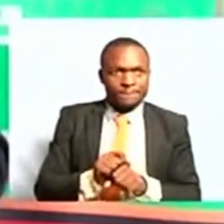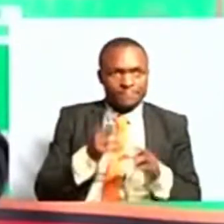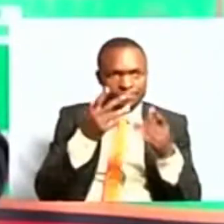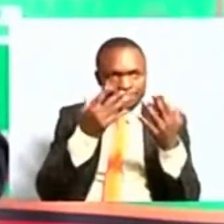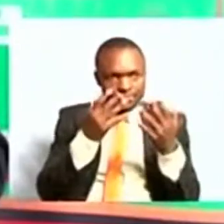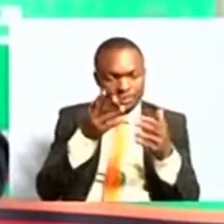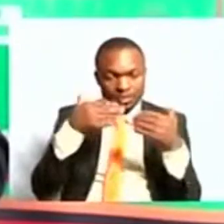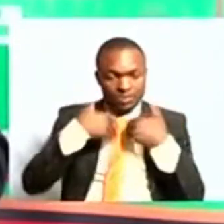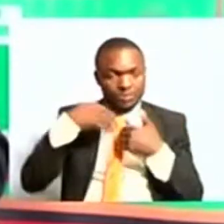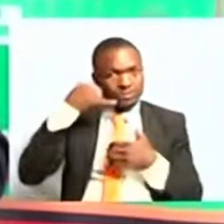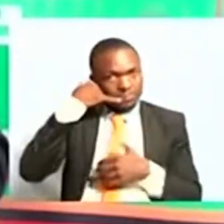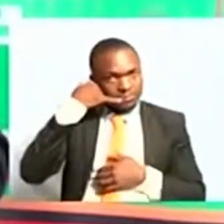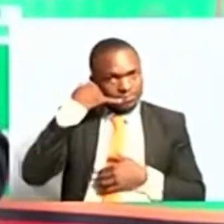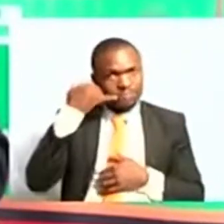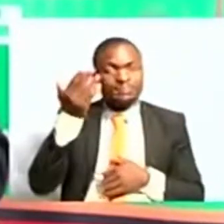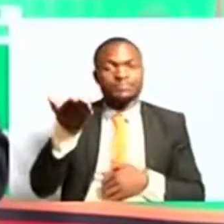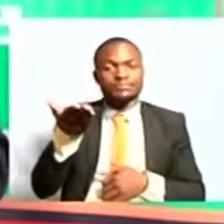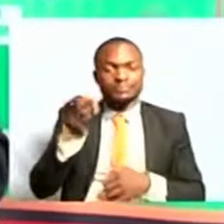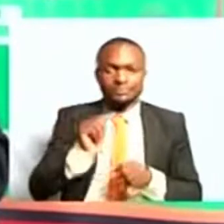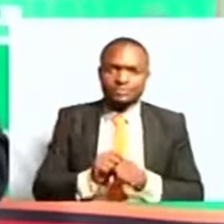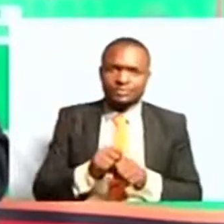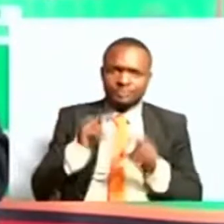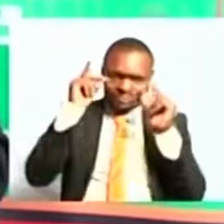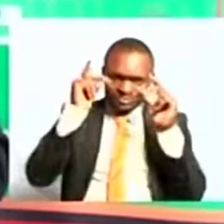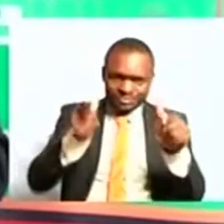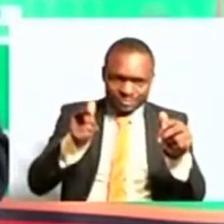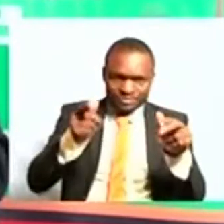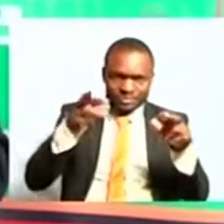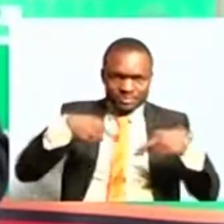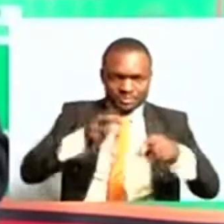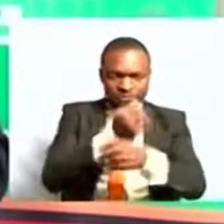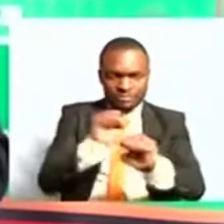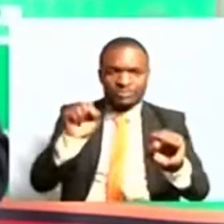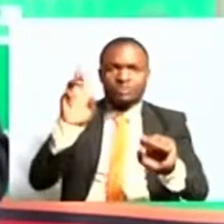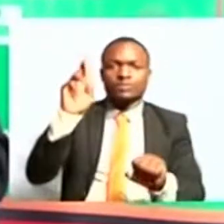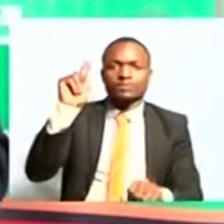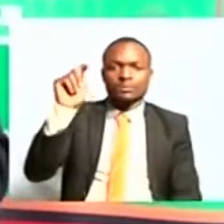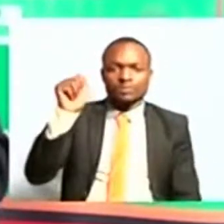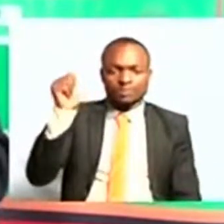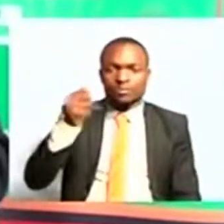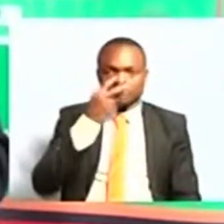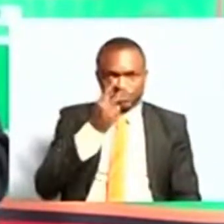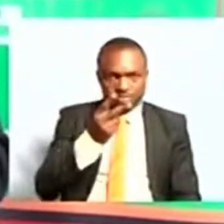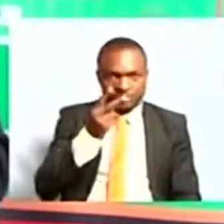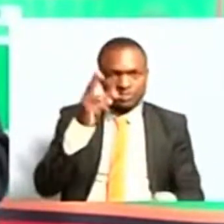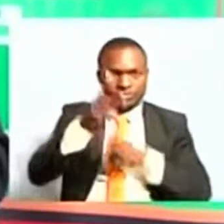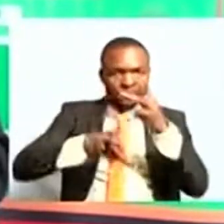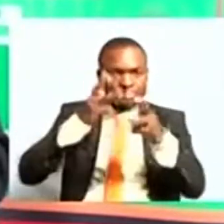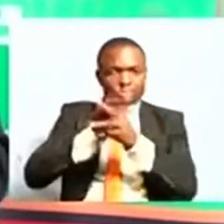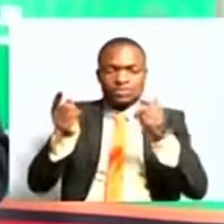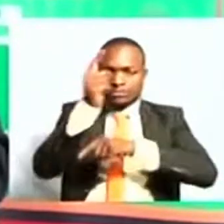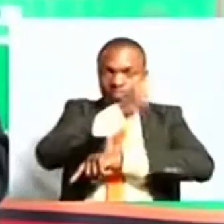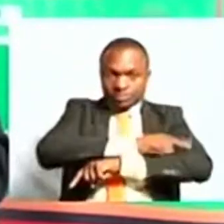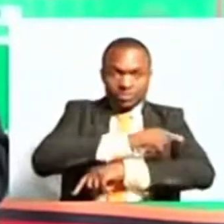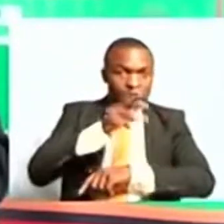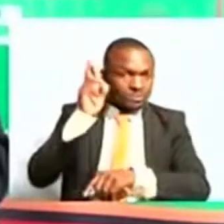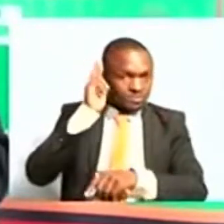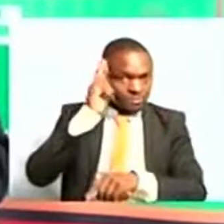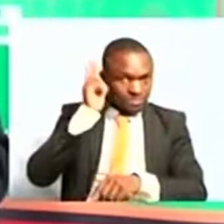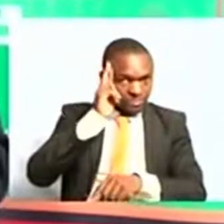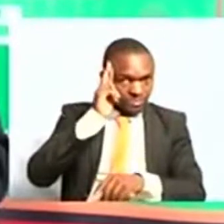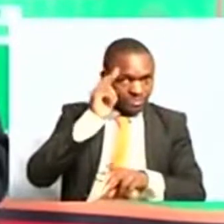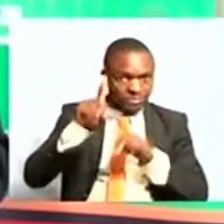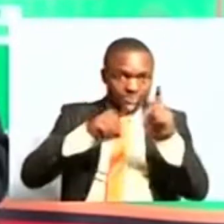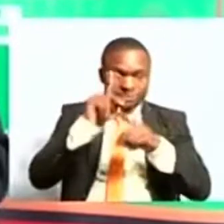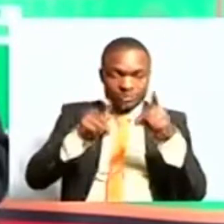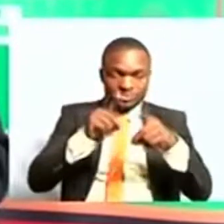while. We have a caller on the line. Okay. You are through to road safety with RATSA as we look at the World Day of Remembrance of